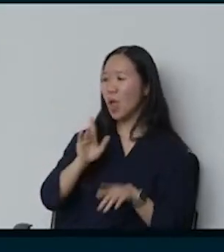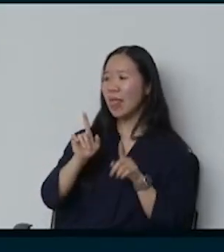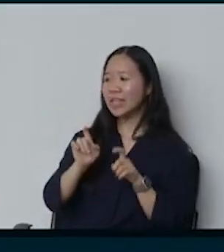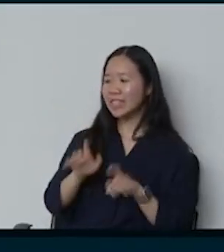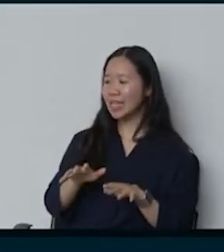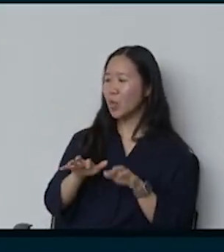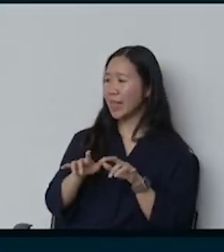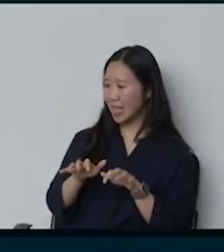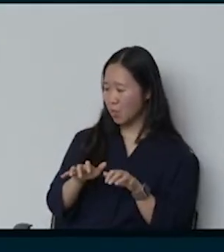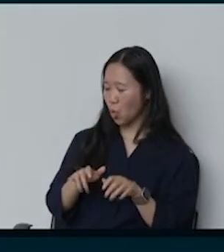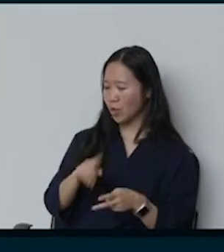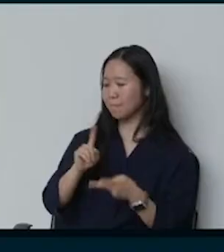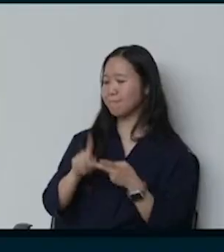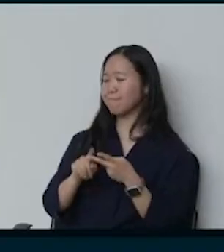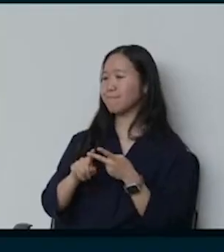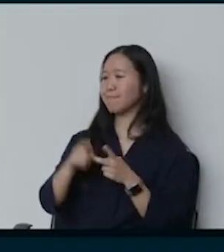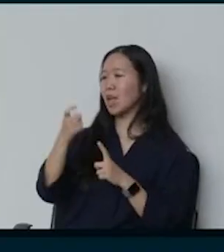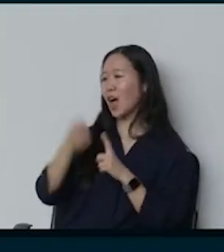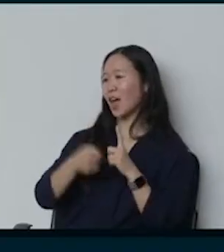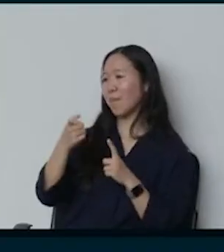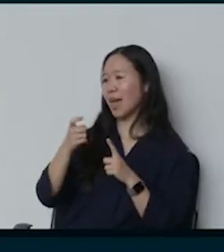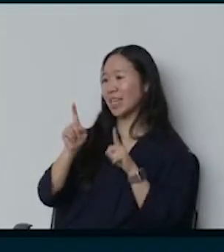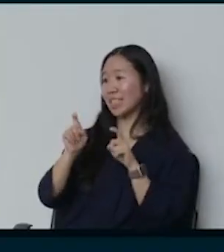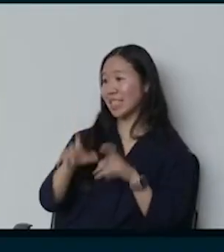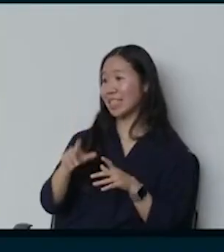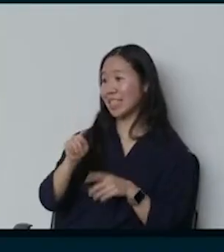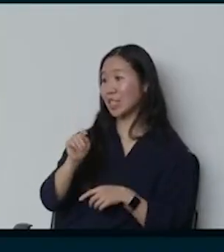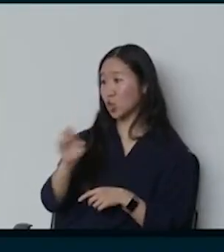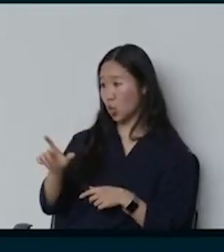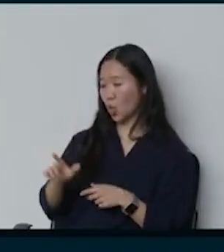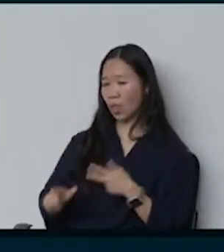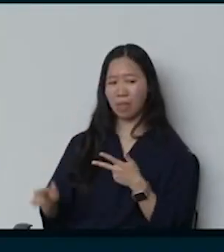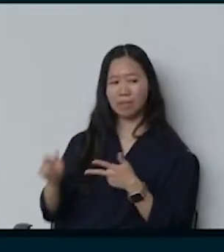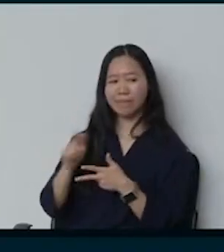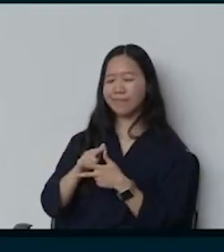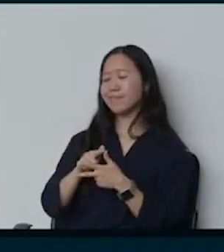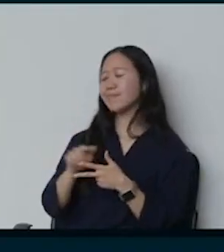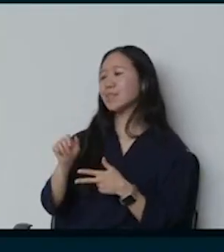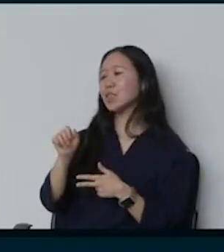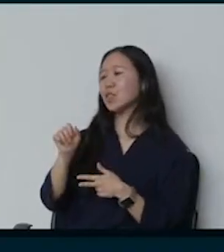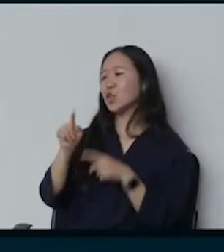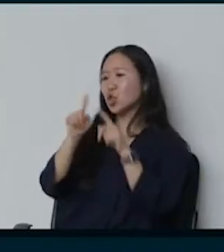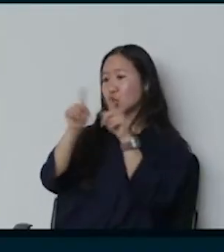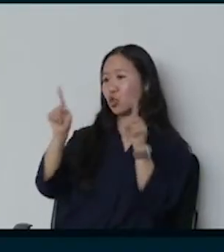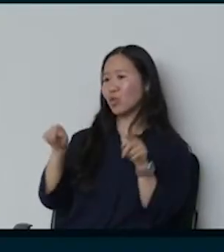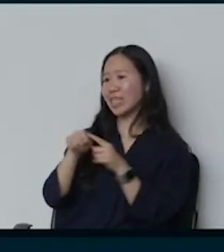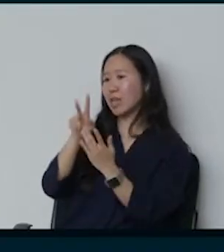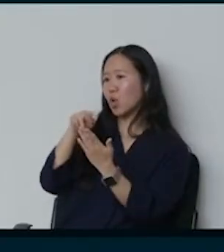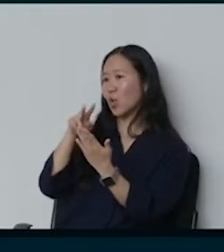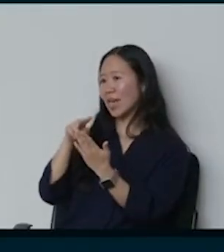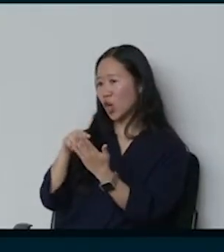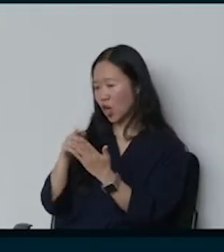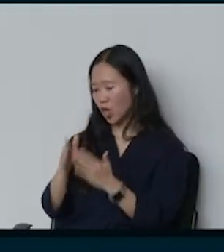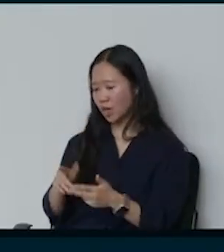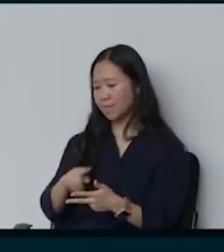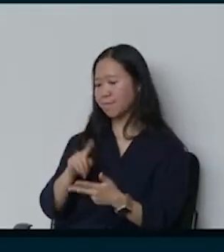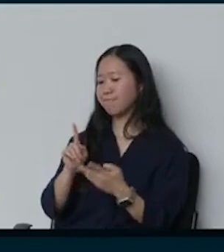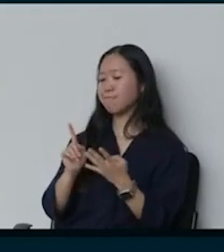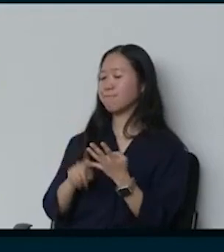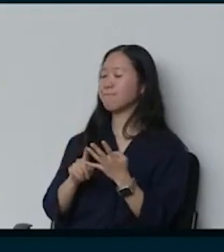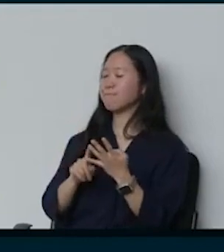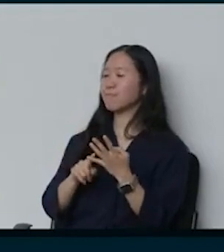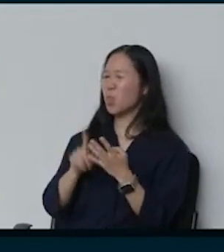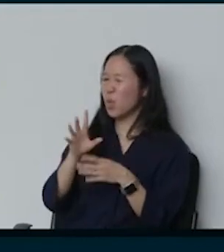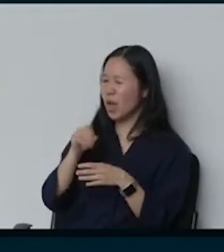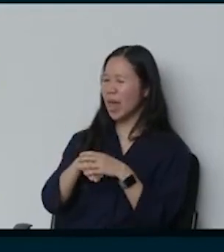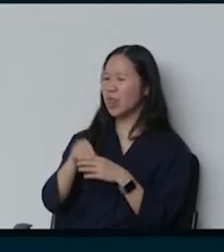automated testing tool, and I'm going to use a screen reader. And I'm going to get into the code. And then when I start to